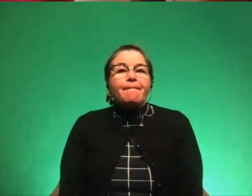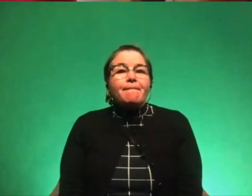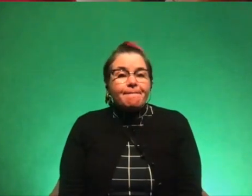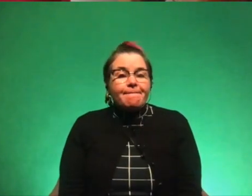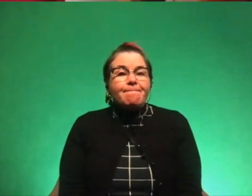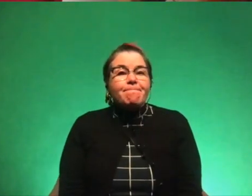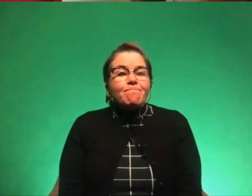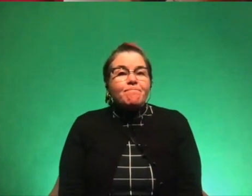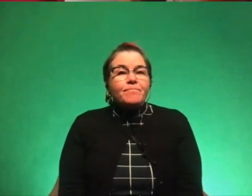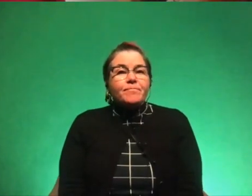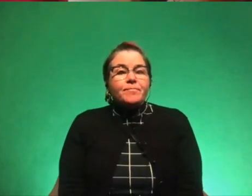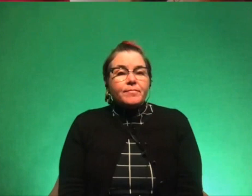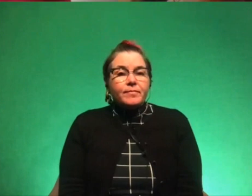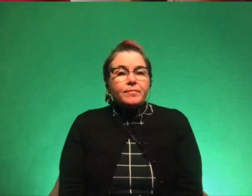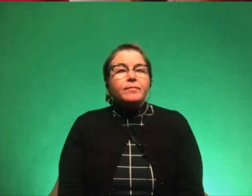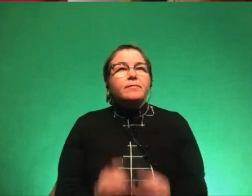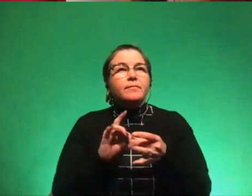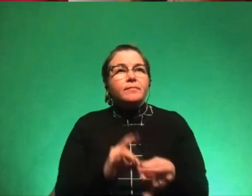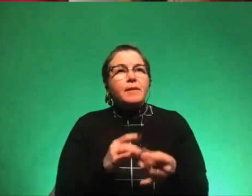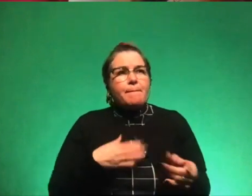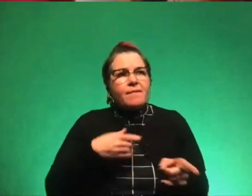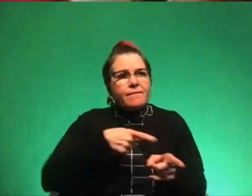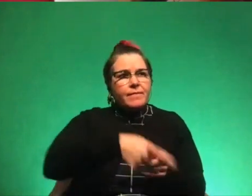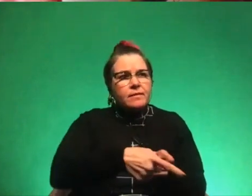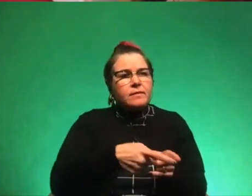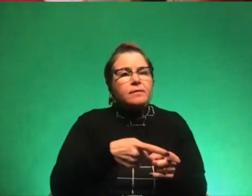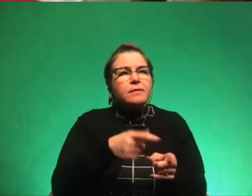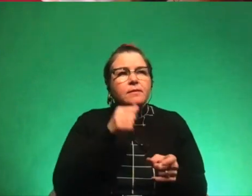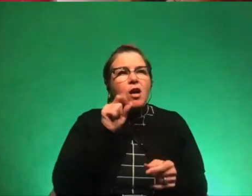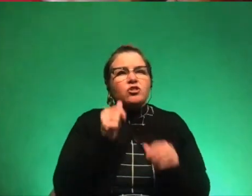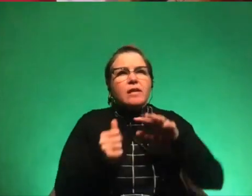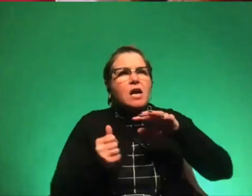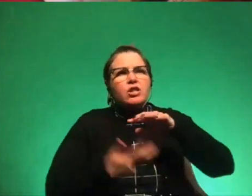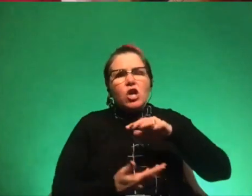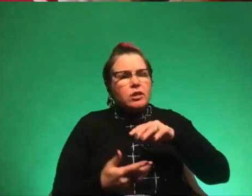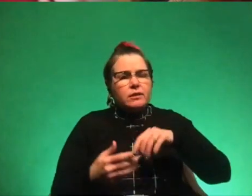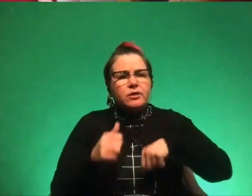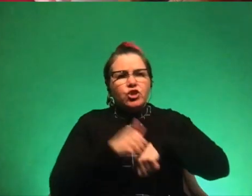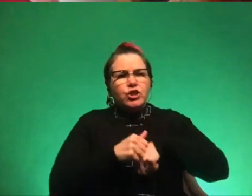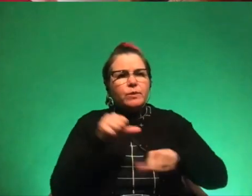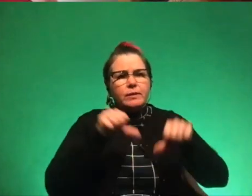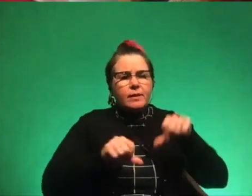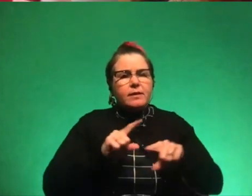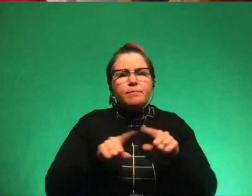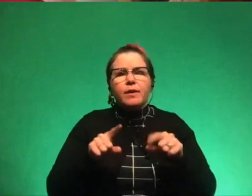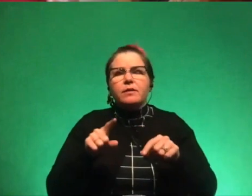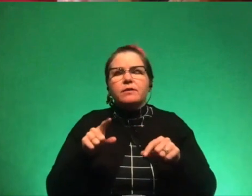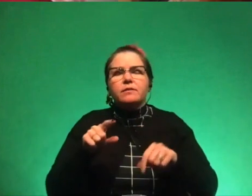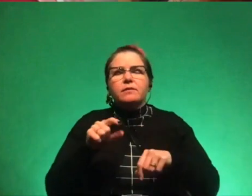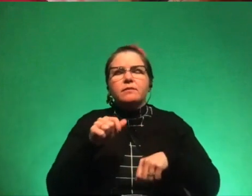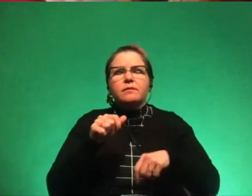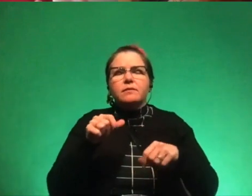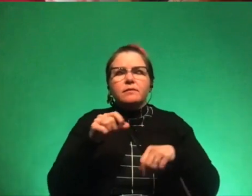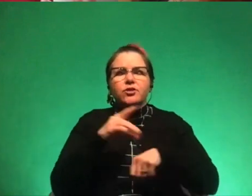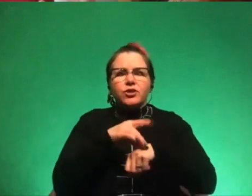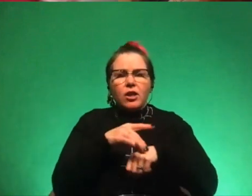Okay. So in terms of my field, so not just Antarctic geoscience, but geology and earth science in general is just so fundamental